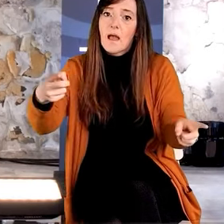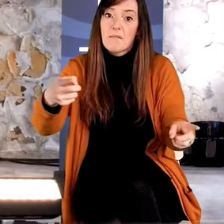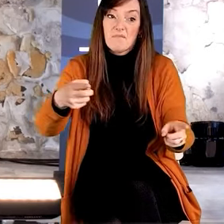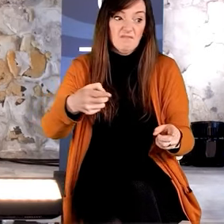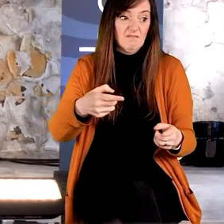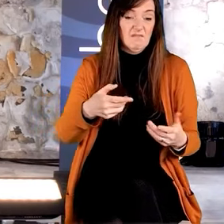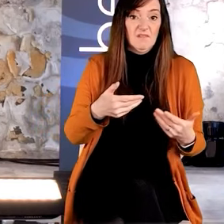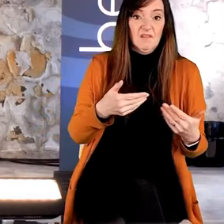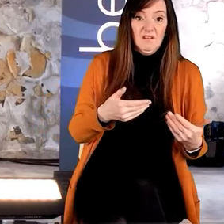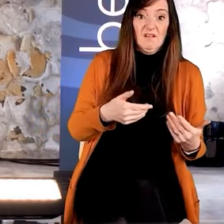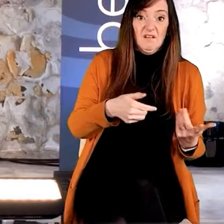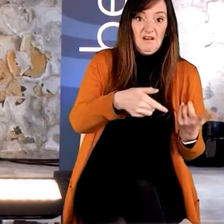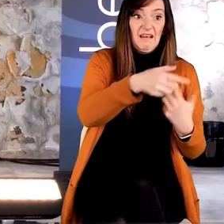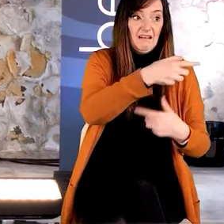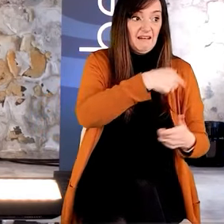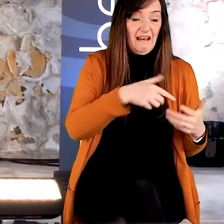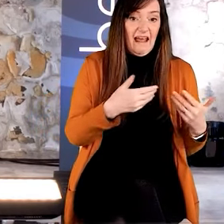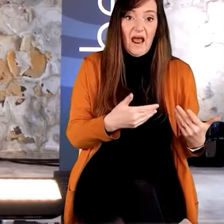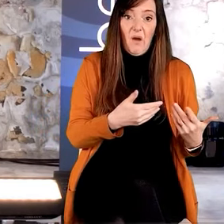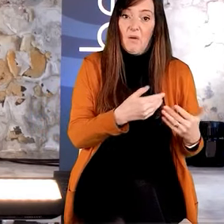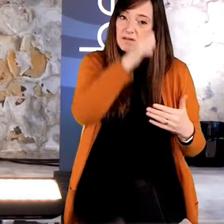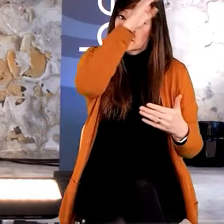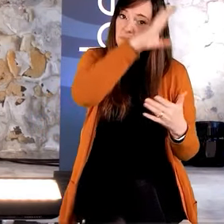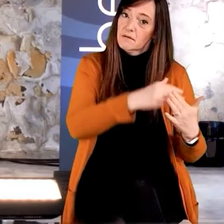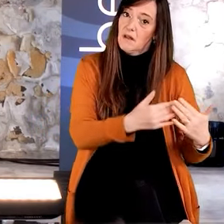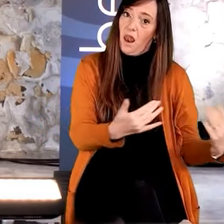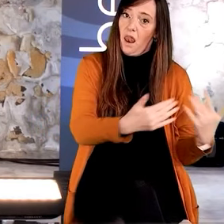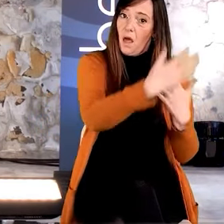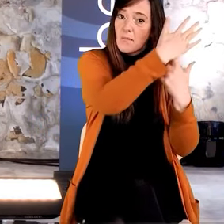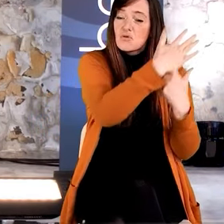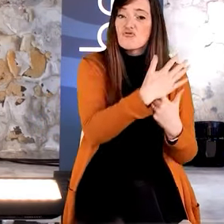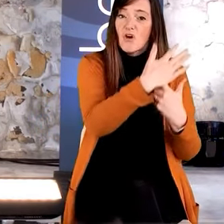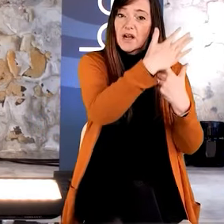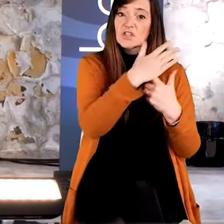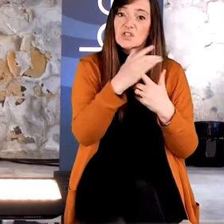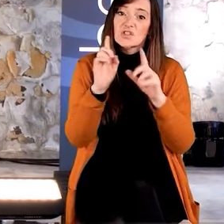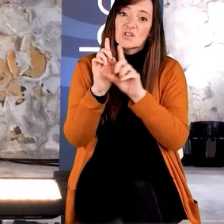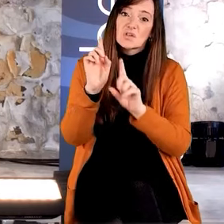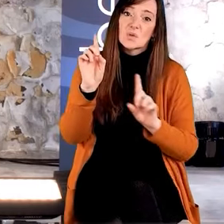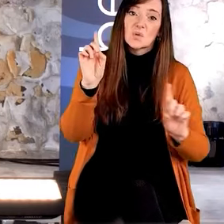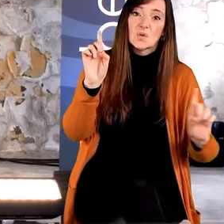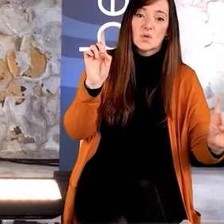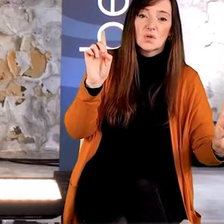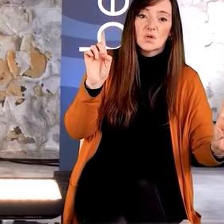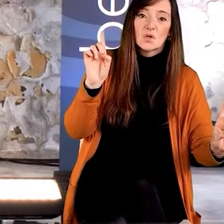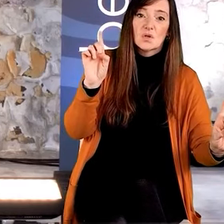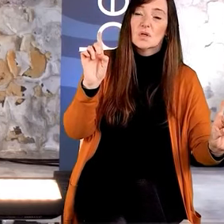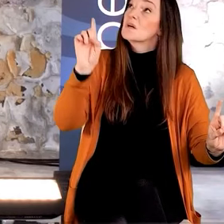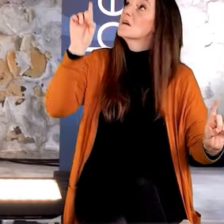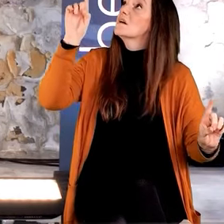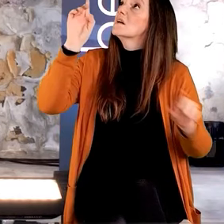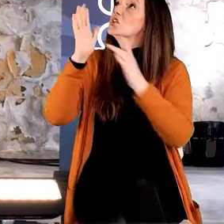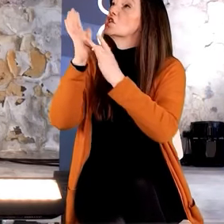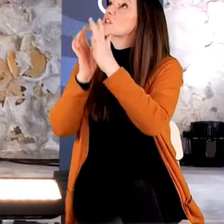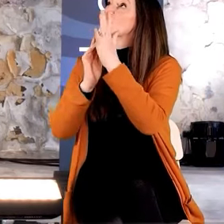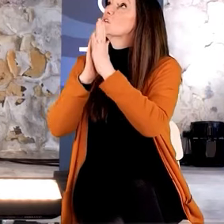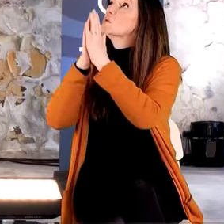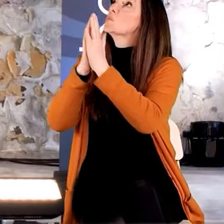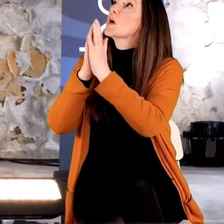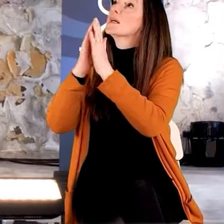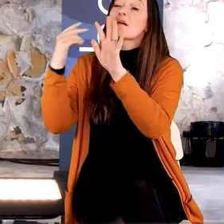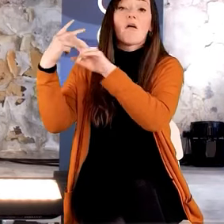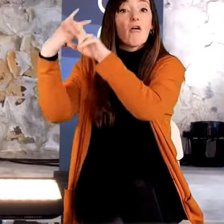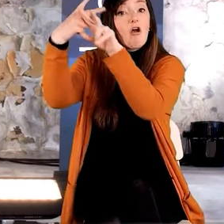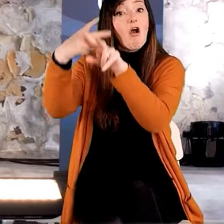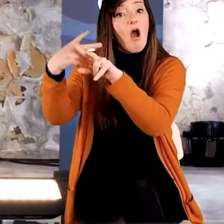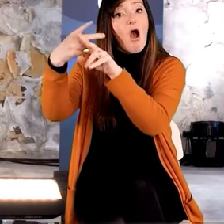pressures not to follow the good way. Guard them. Guard them so that whatever they're called